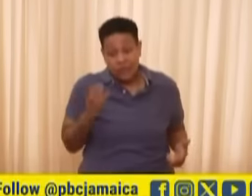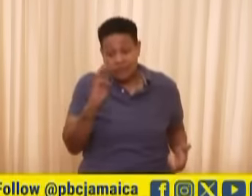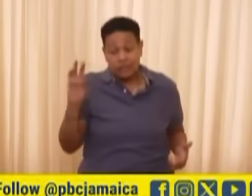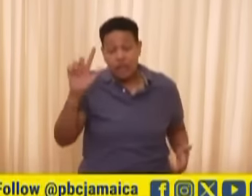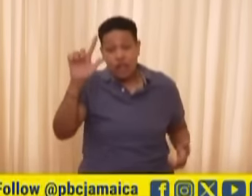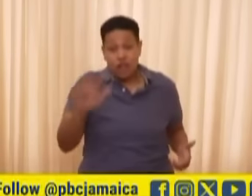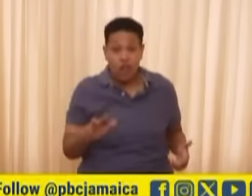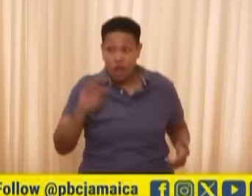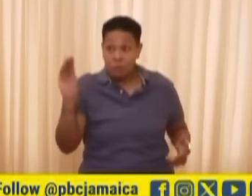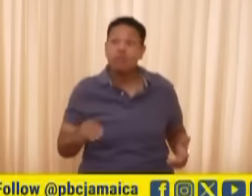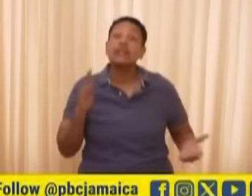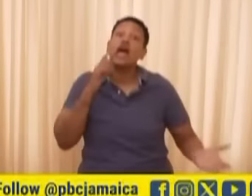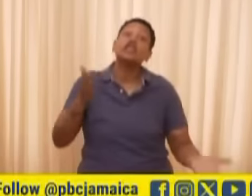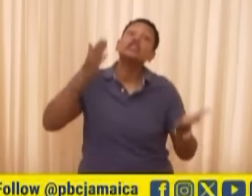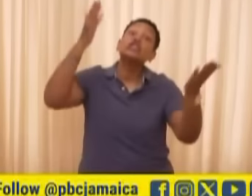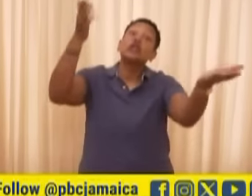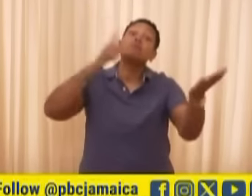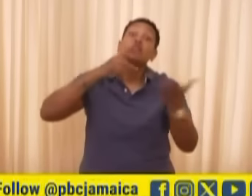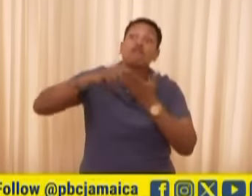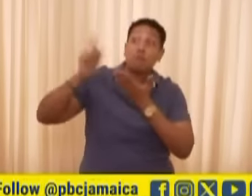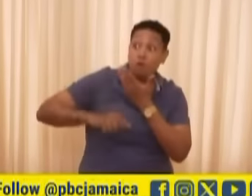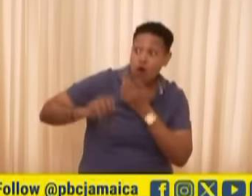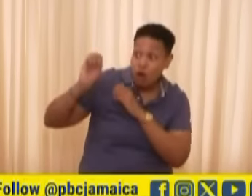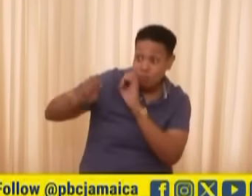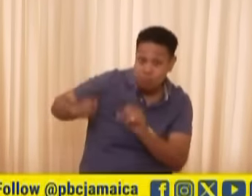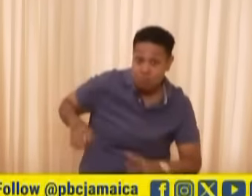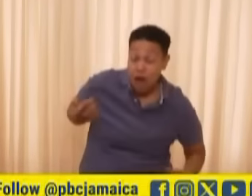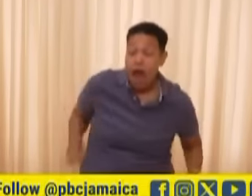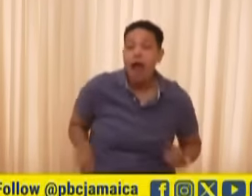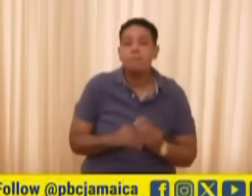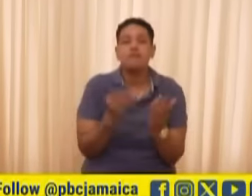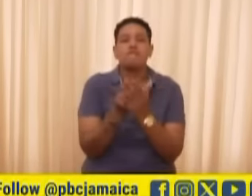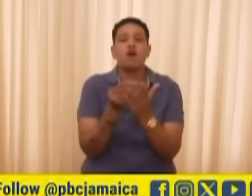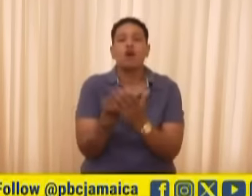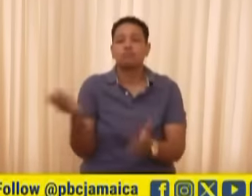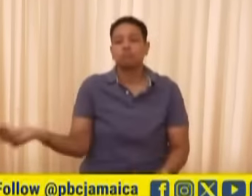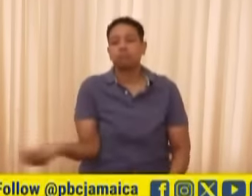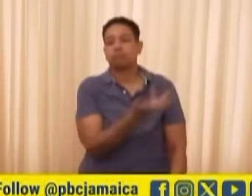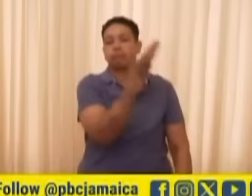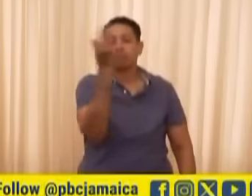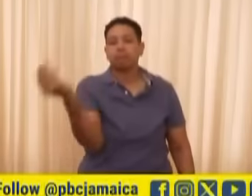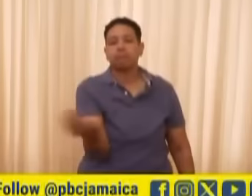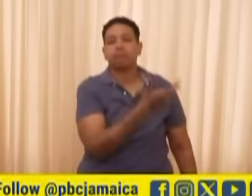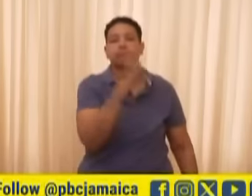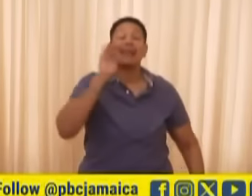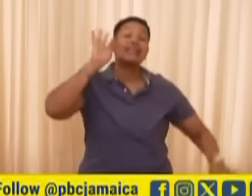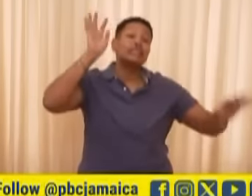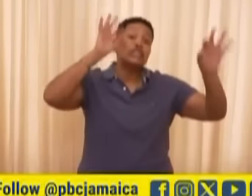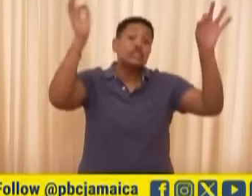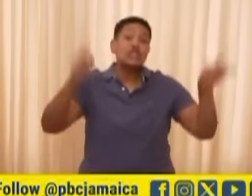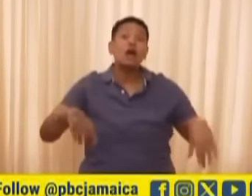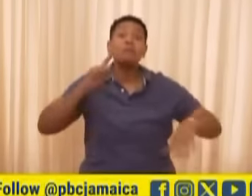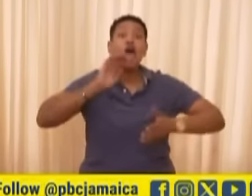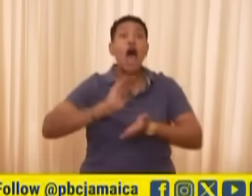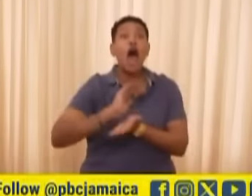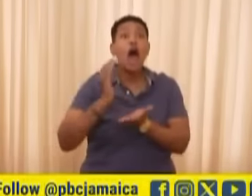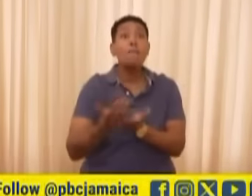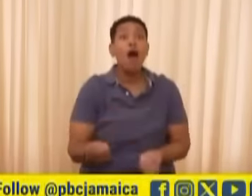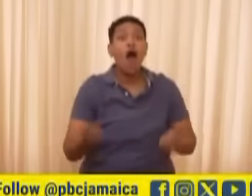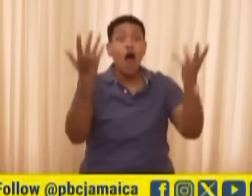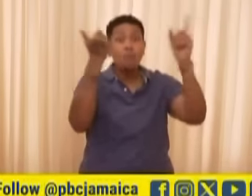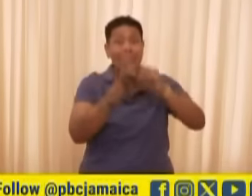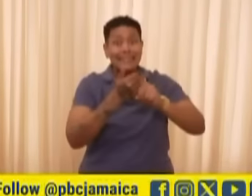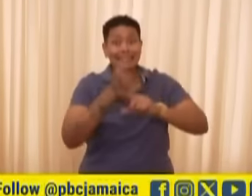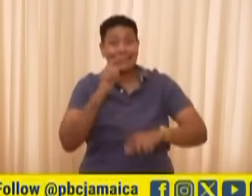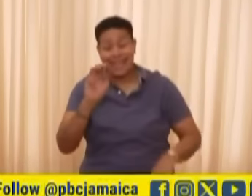And on submission of your program, the funds are released, and the determination of the amount that